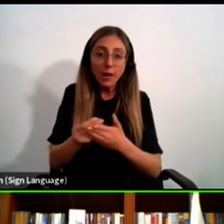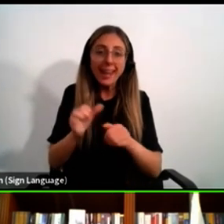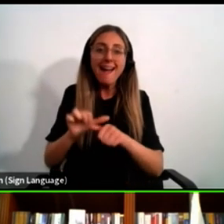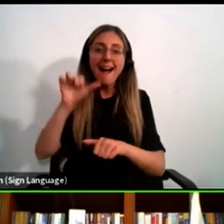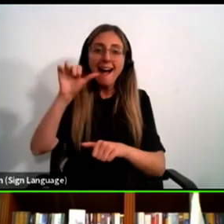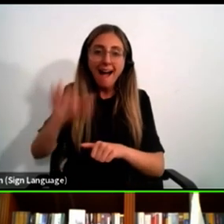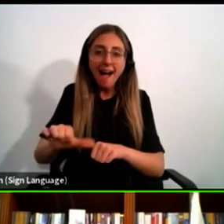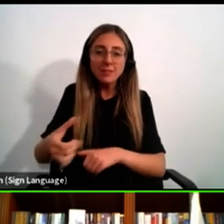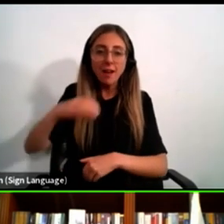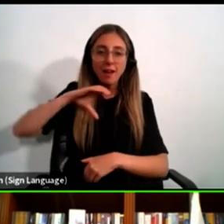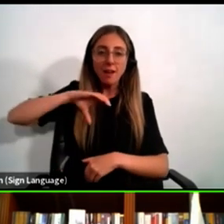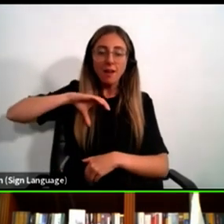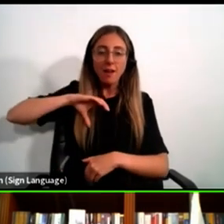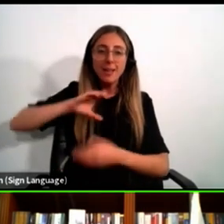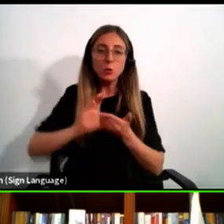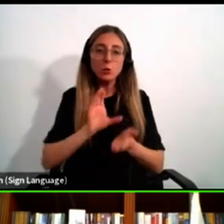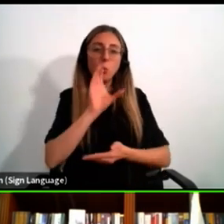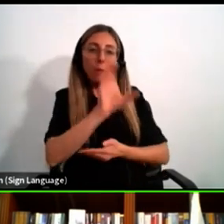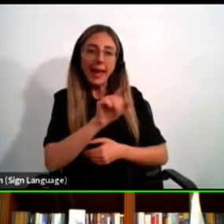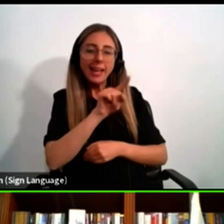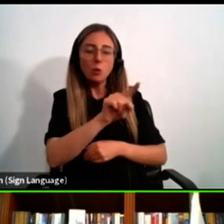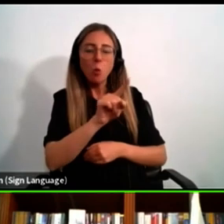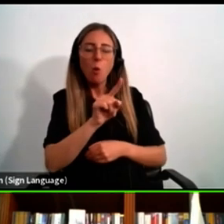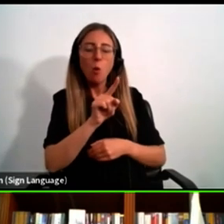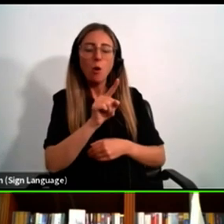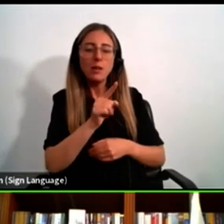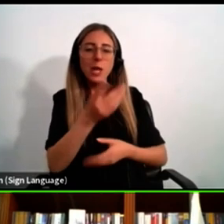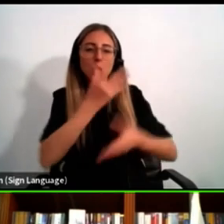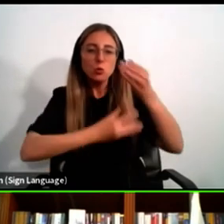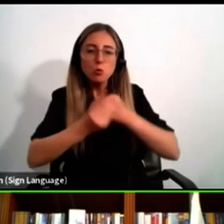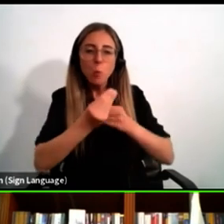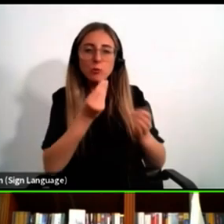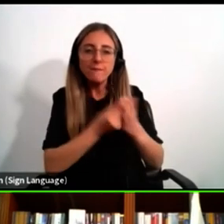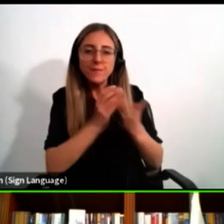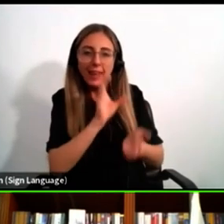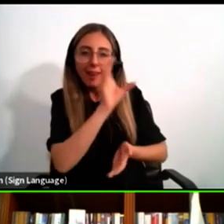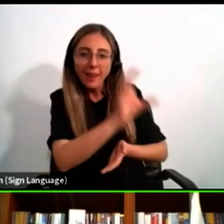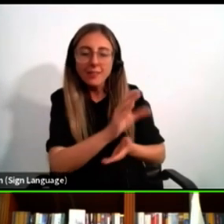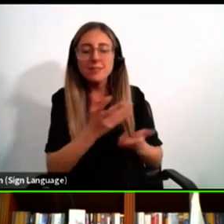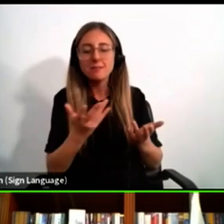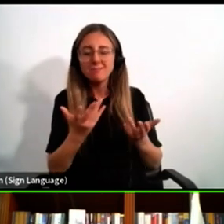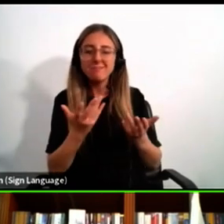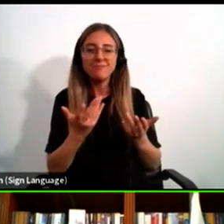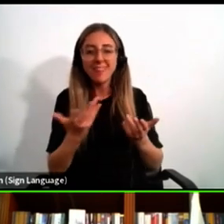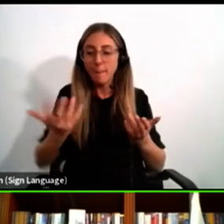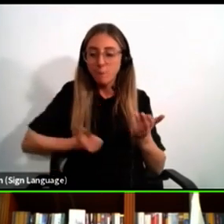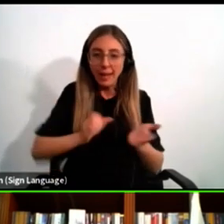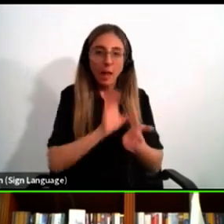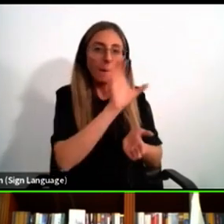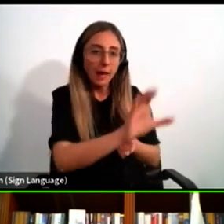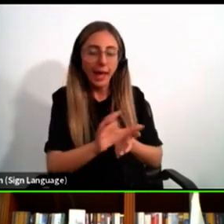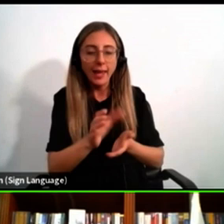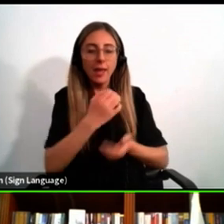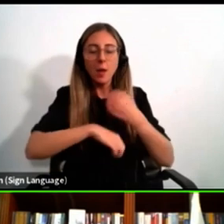that will help you pay your children's school fees and do also other things. So the people can remain here, know that their research can